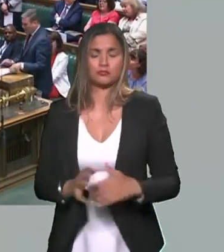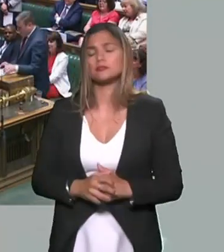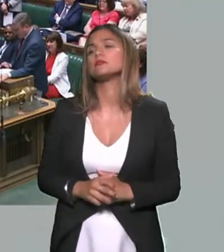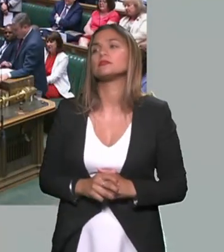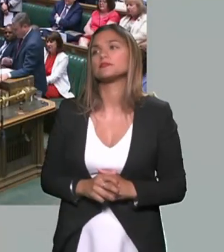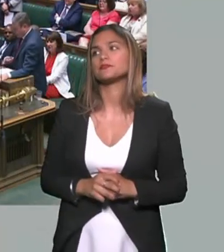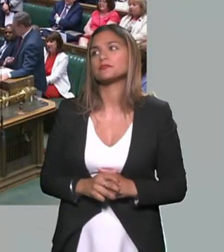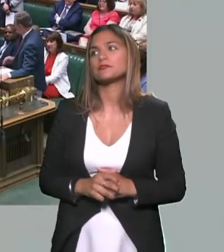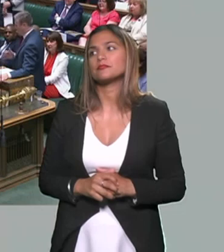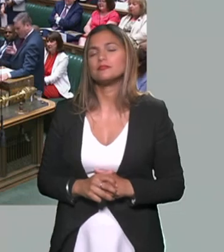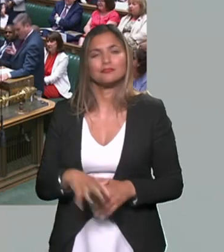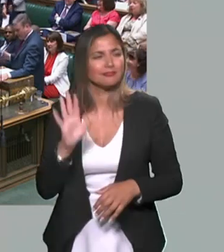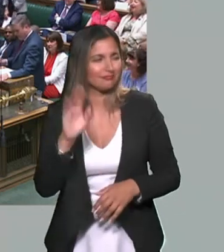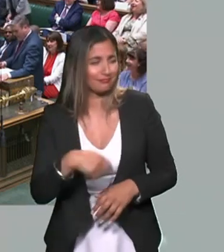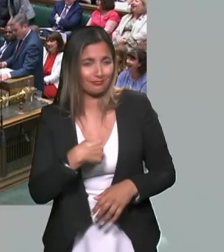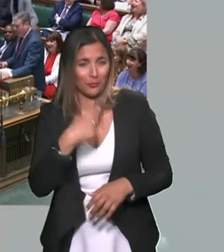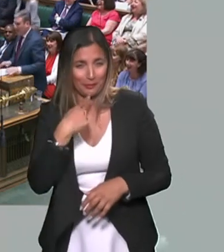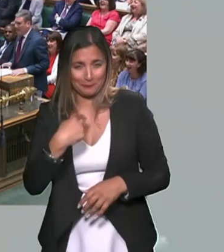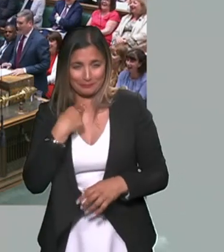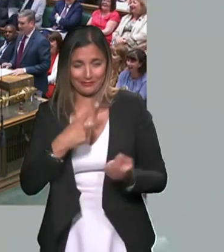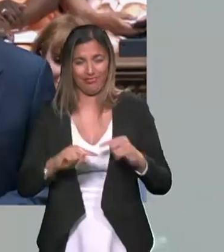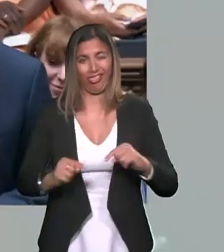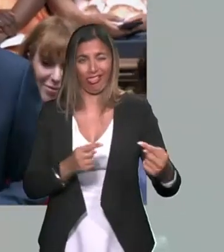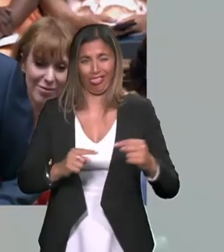really am going to miss this weekly nonsense from him.